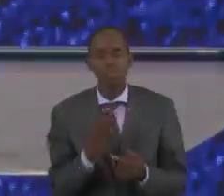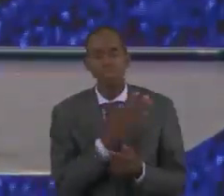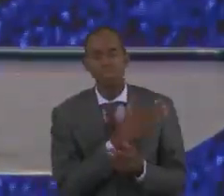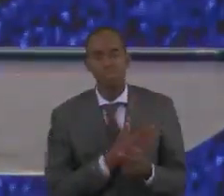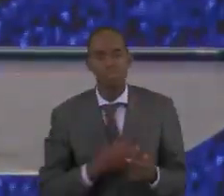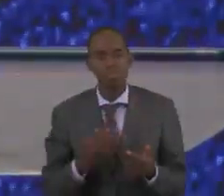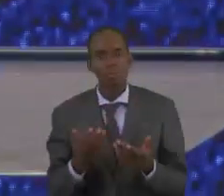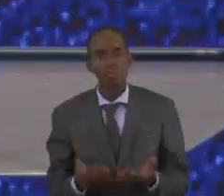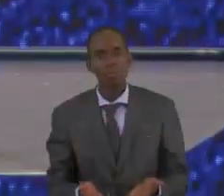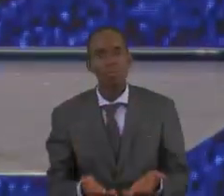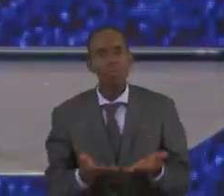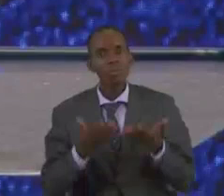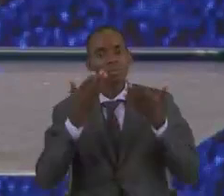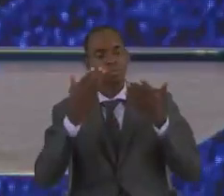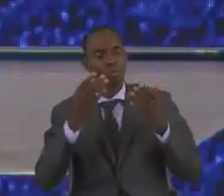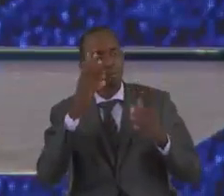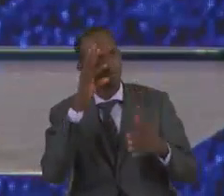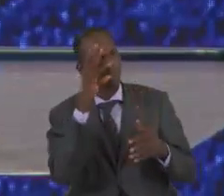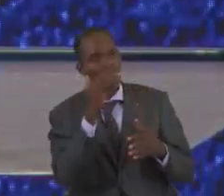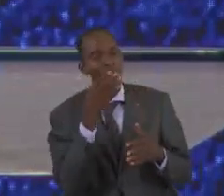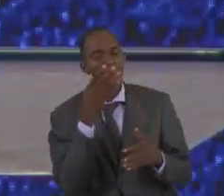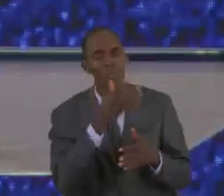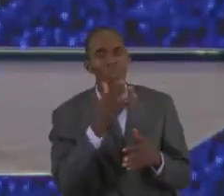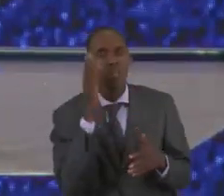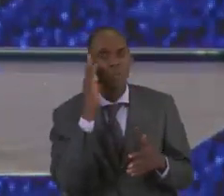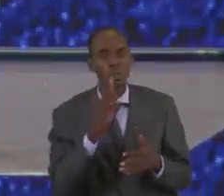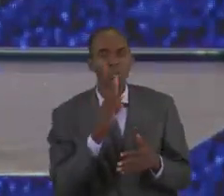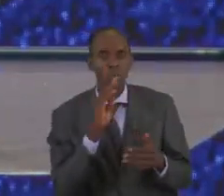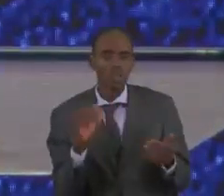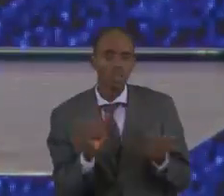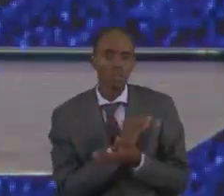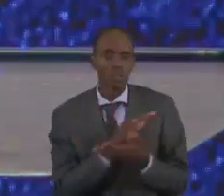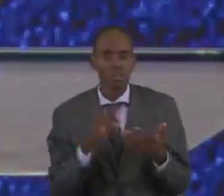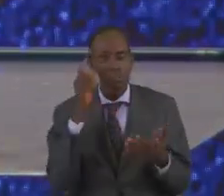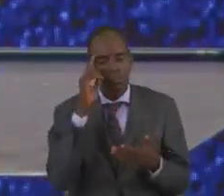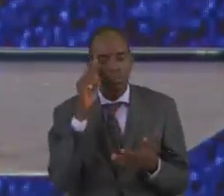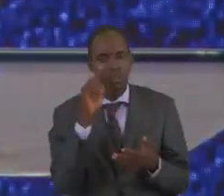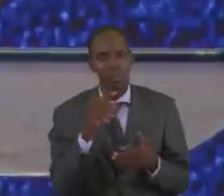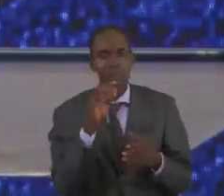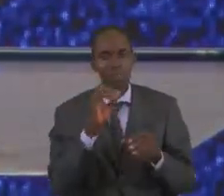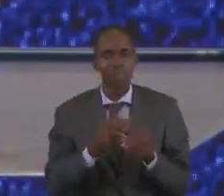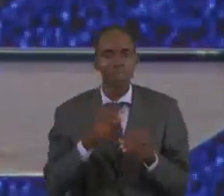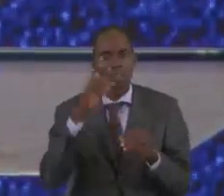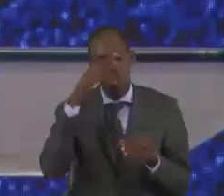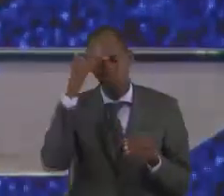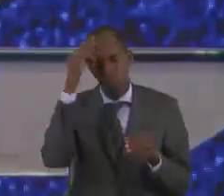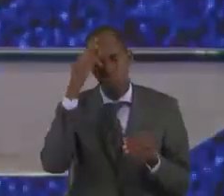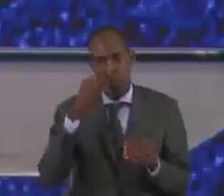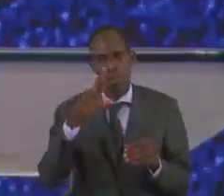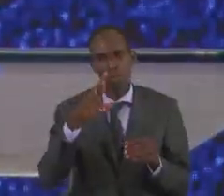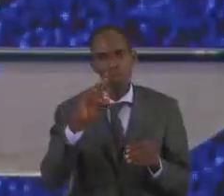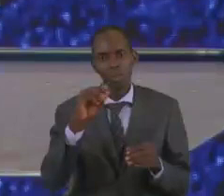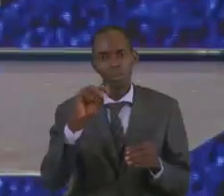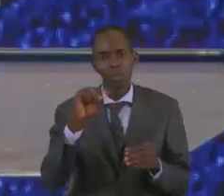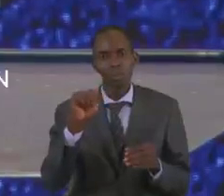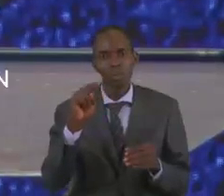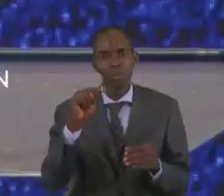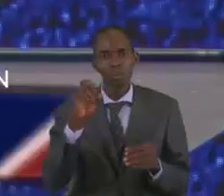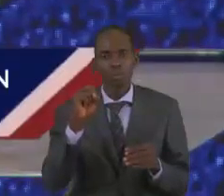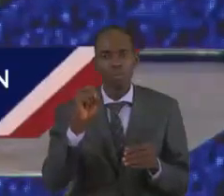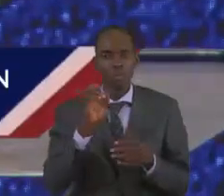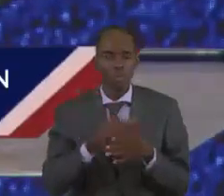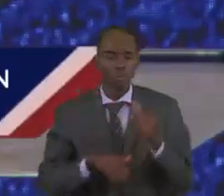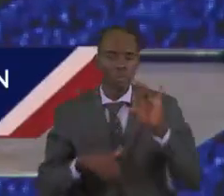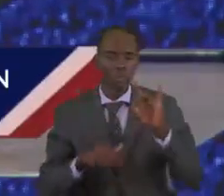magnify man, there will be damnation for them. Romans chapter 8, reading from verse